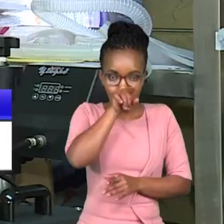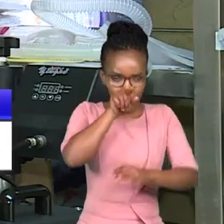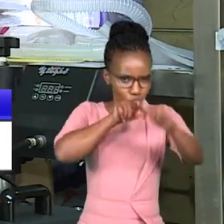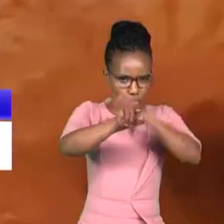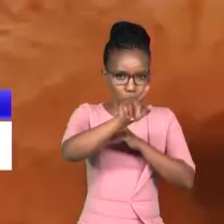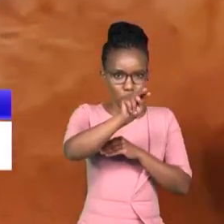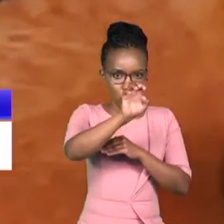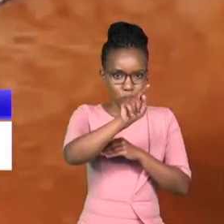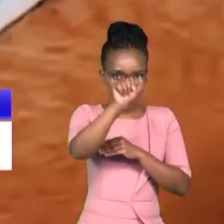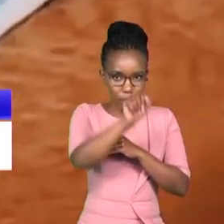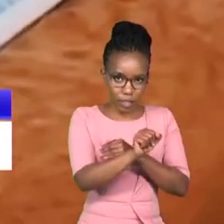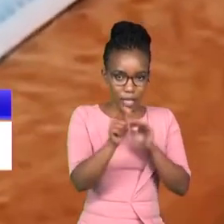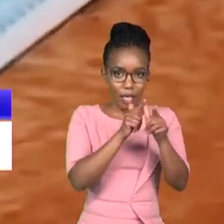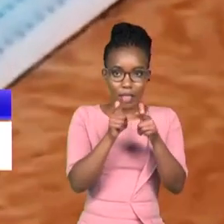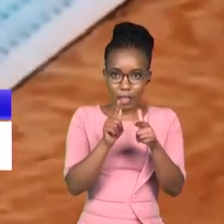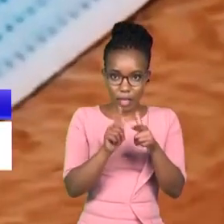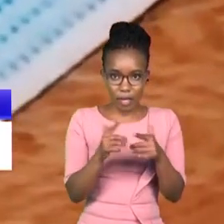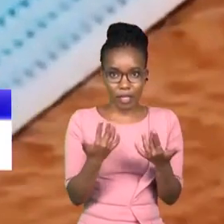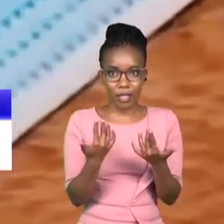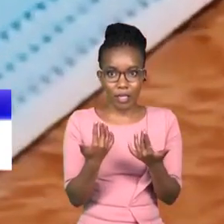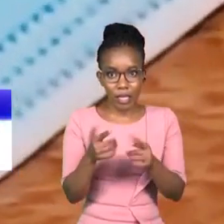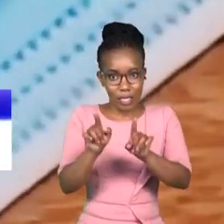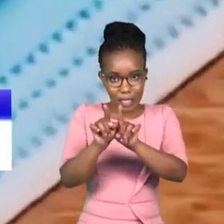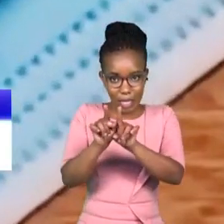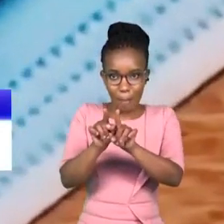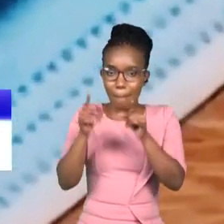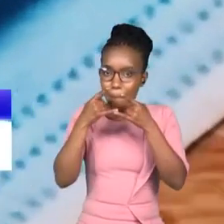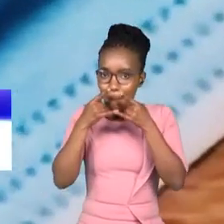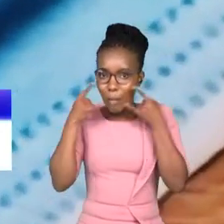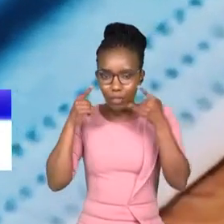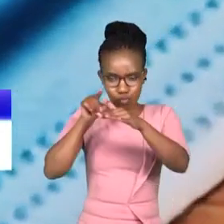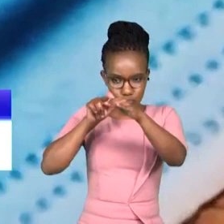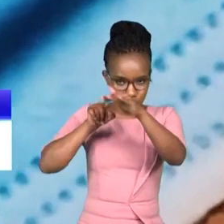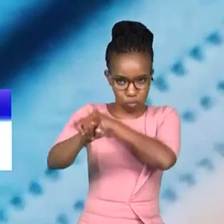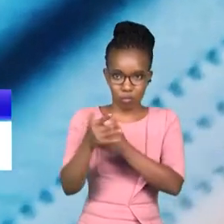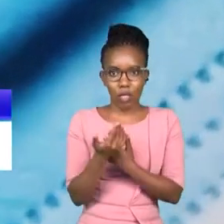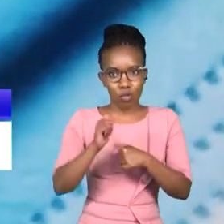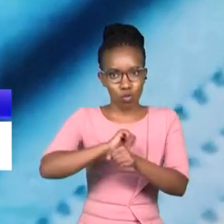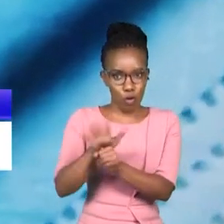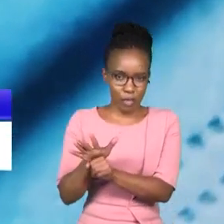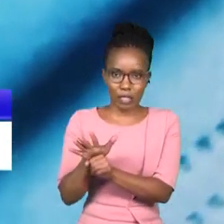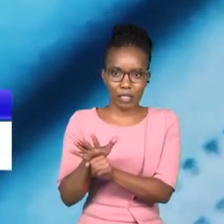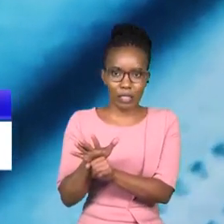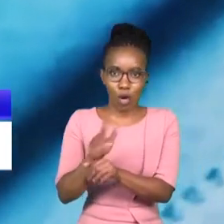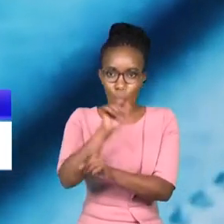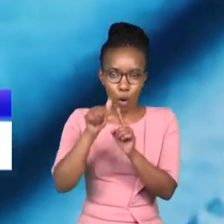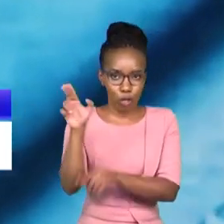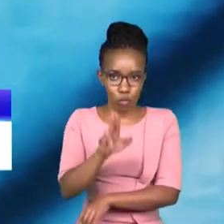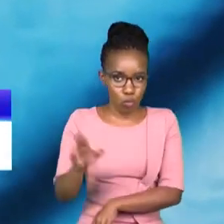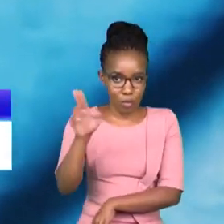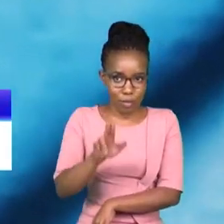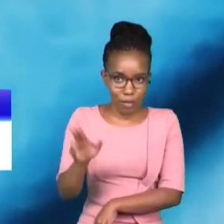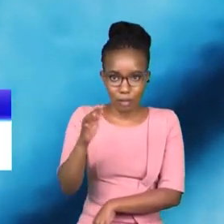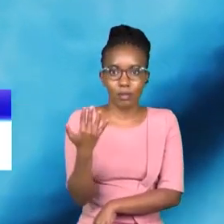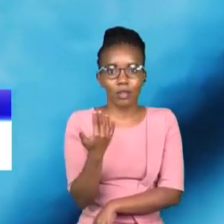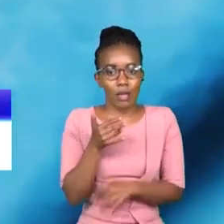is the same way that this non-treated mask might still predispose you to COVID-19 when you're using it. And this is the same way